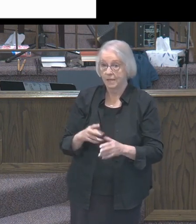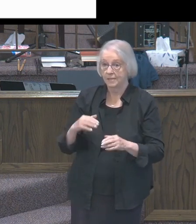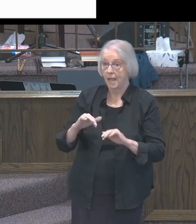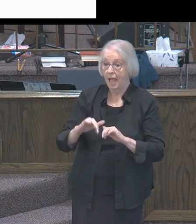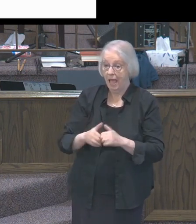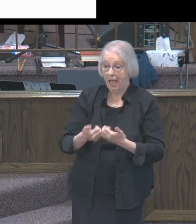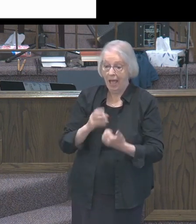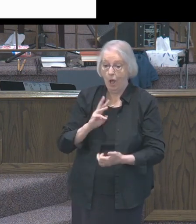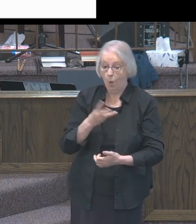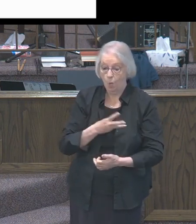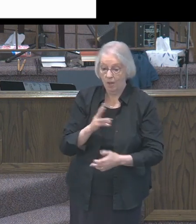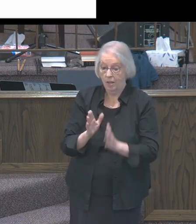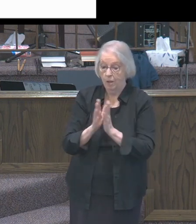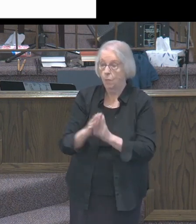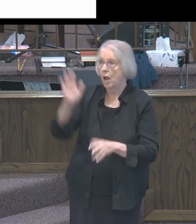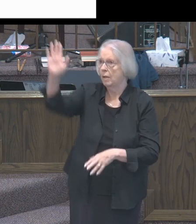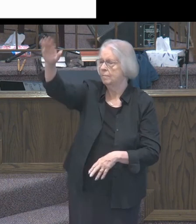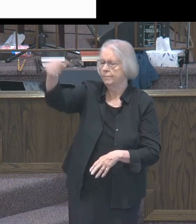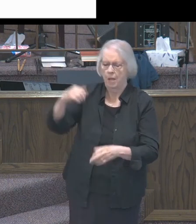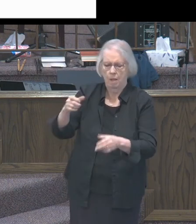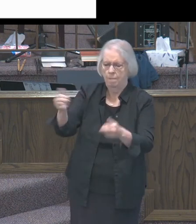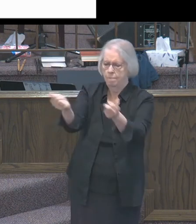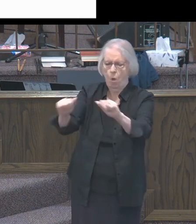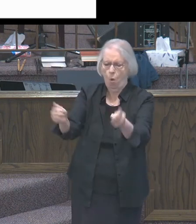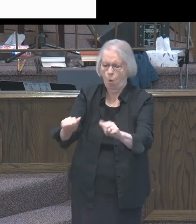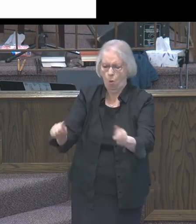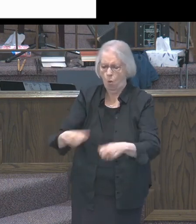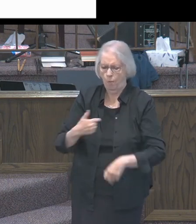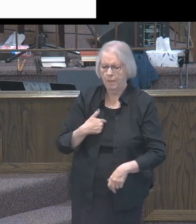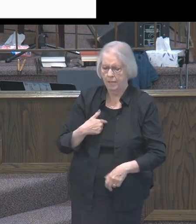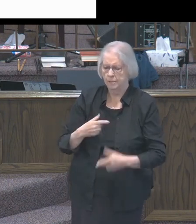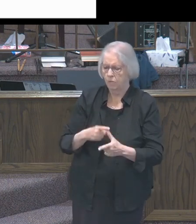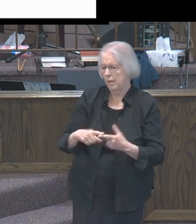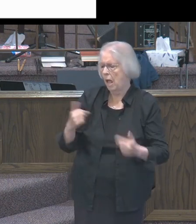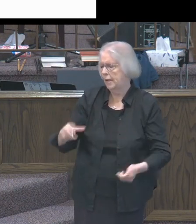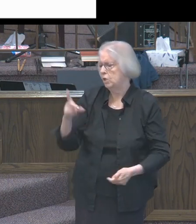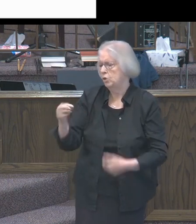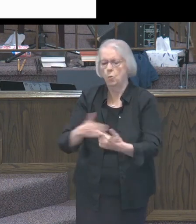It says, "Mold me and make me." This is what I pray.